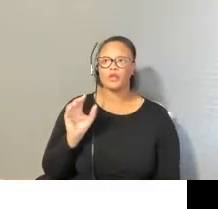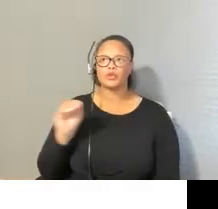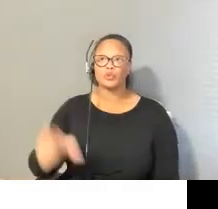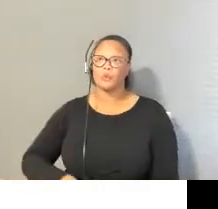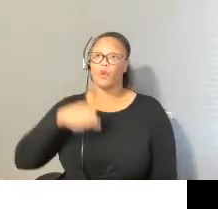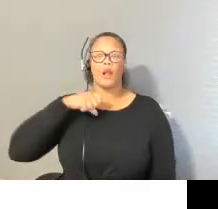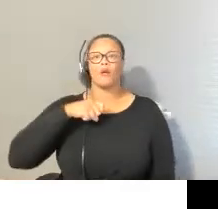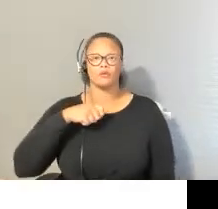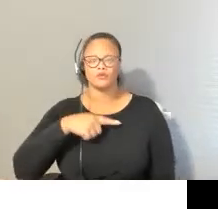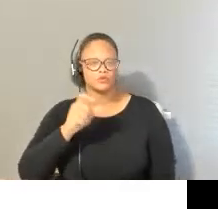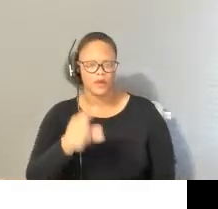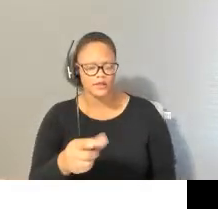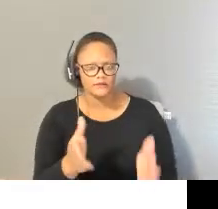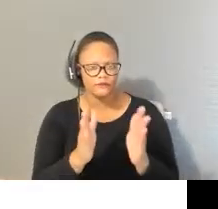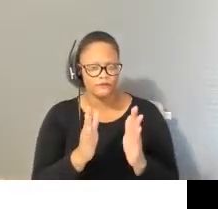need it.